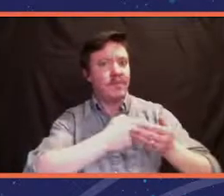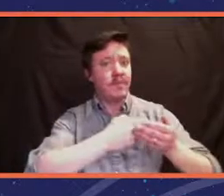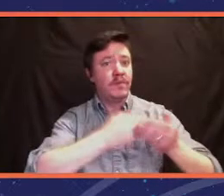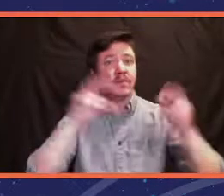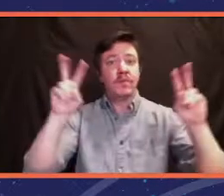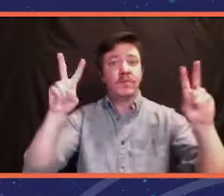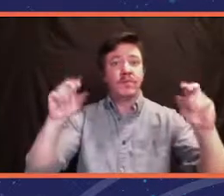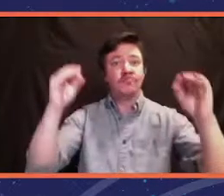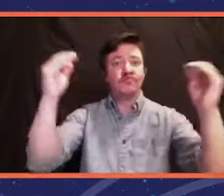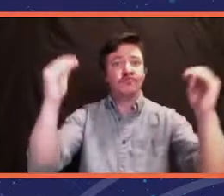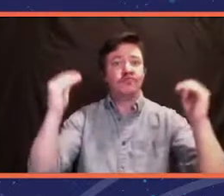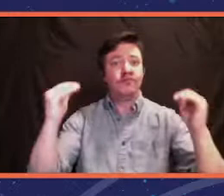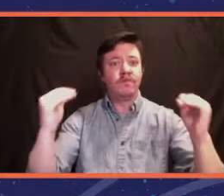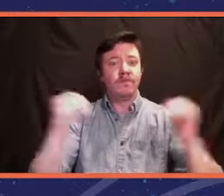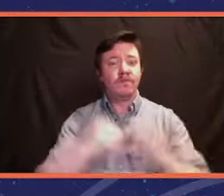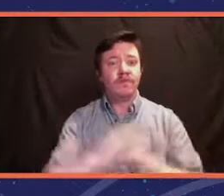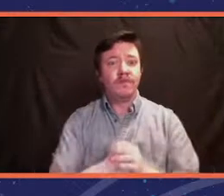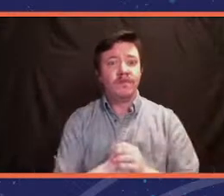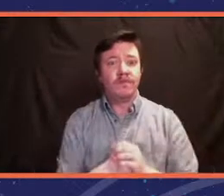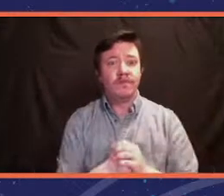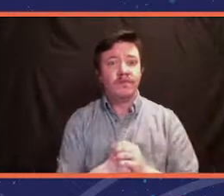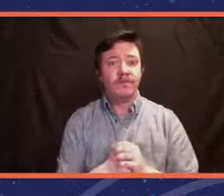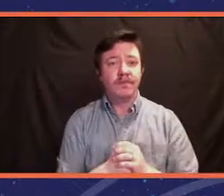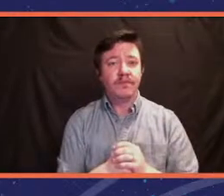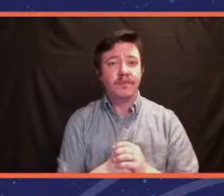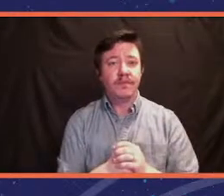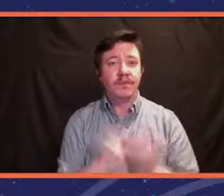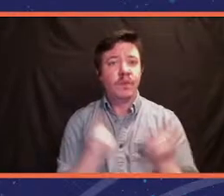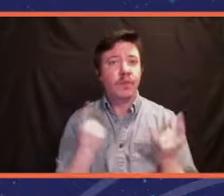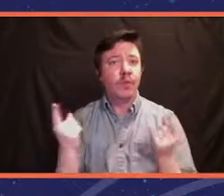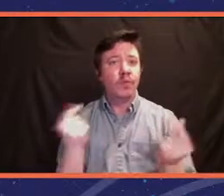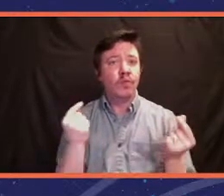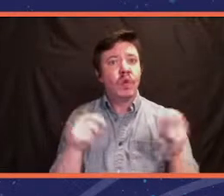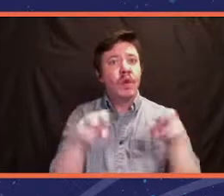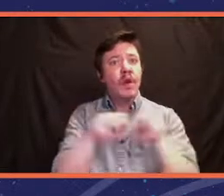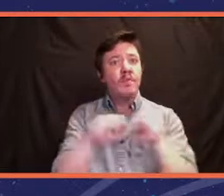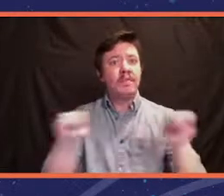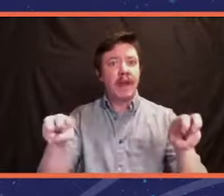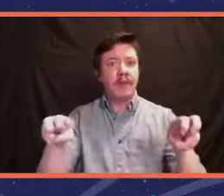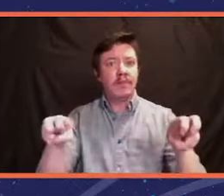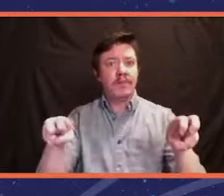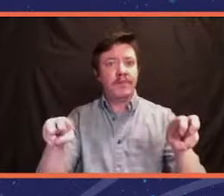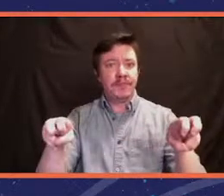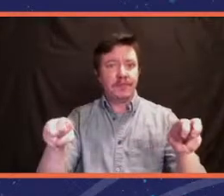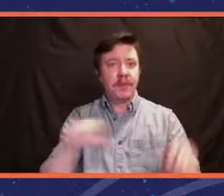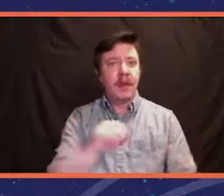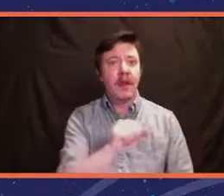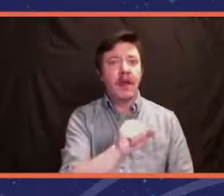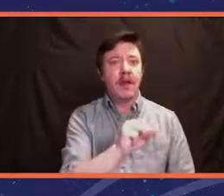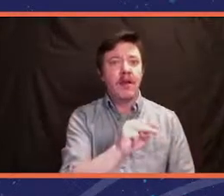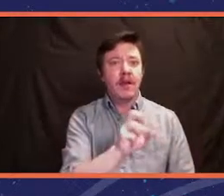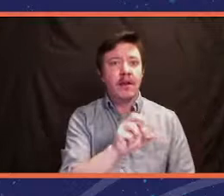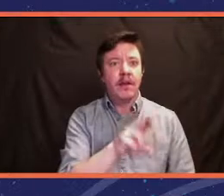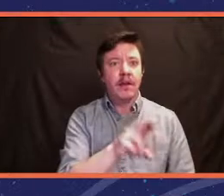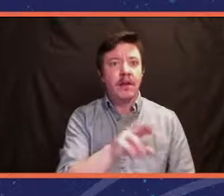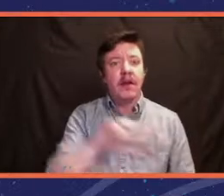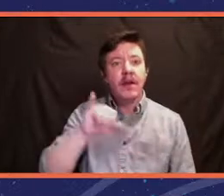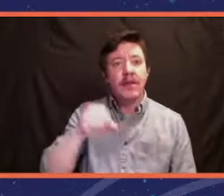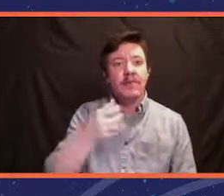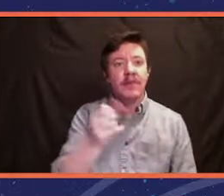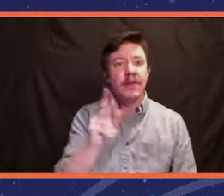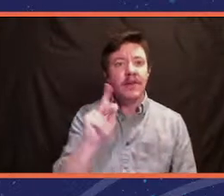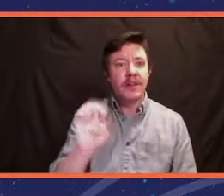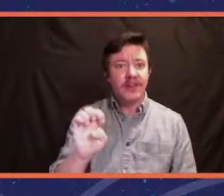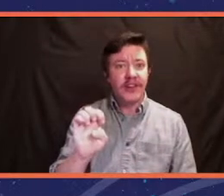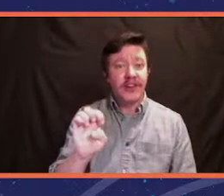next segment, which is going to be a panel with Amir and Jackie Fawn. Would love to bring y'all